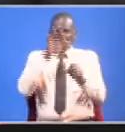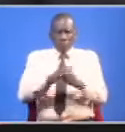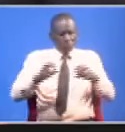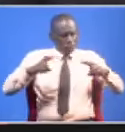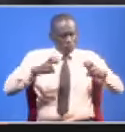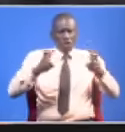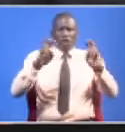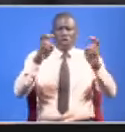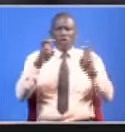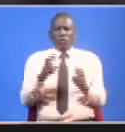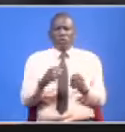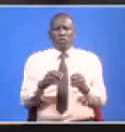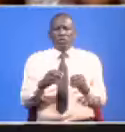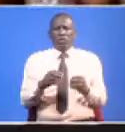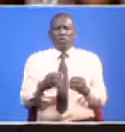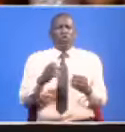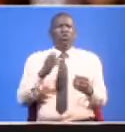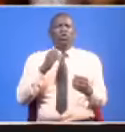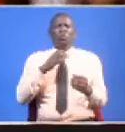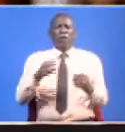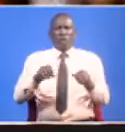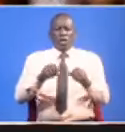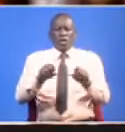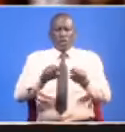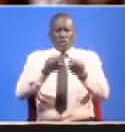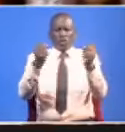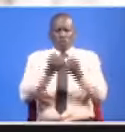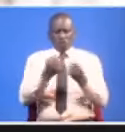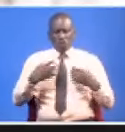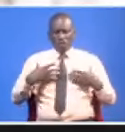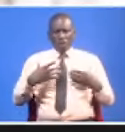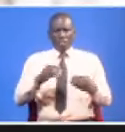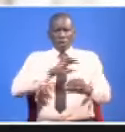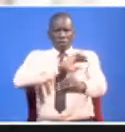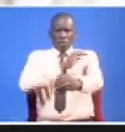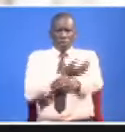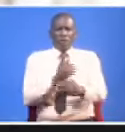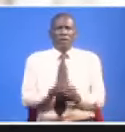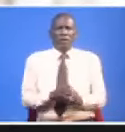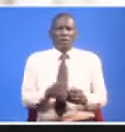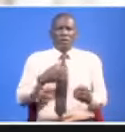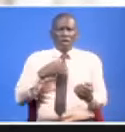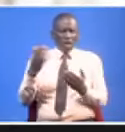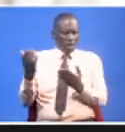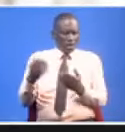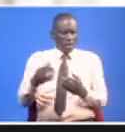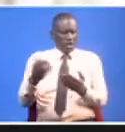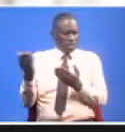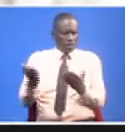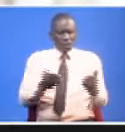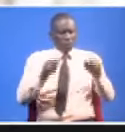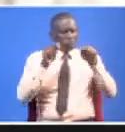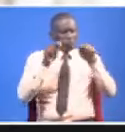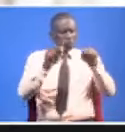the issues raised on the Social Health Authority. Nilipata salamu